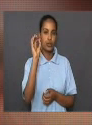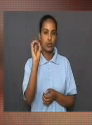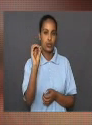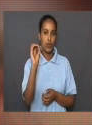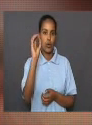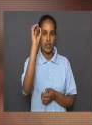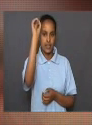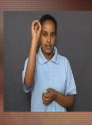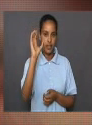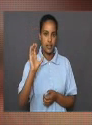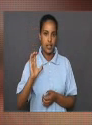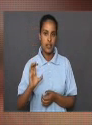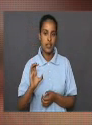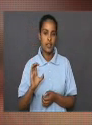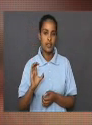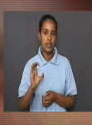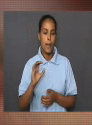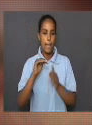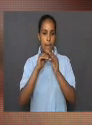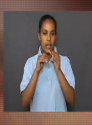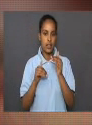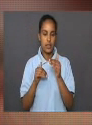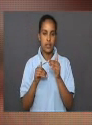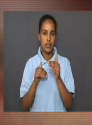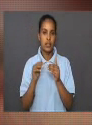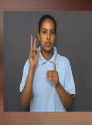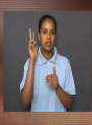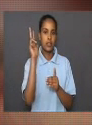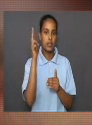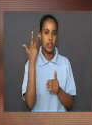179.0 degrees Celsius minus